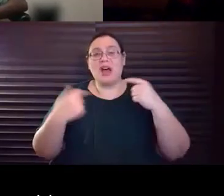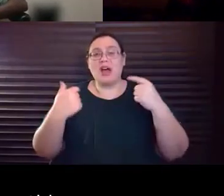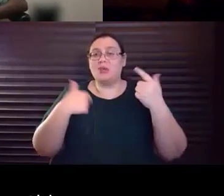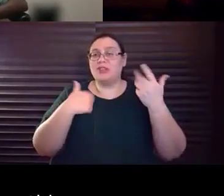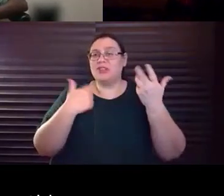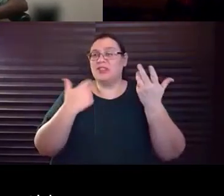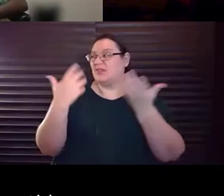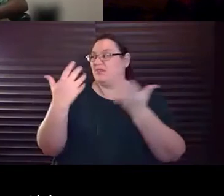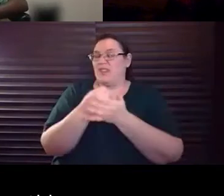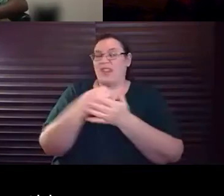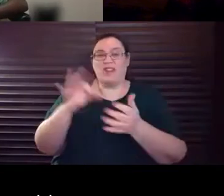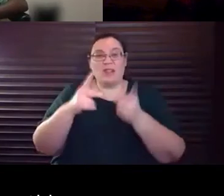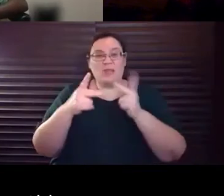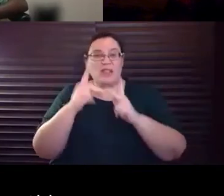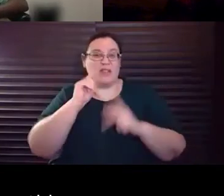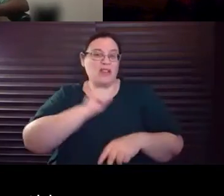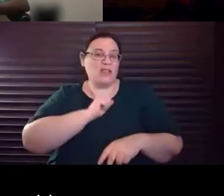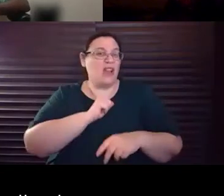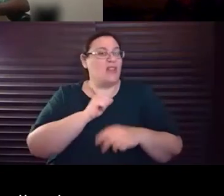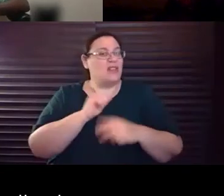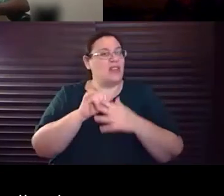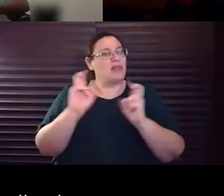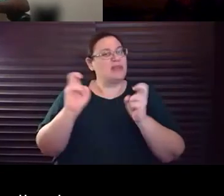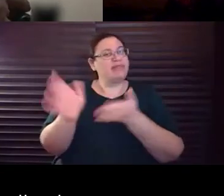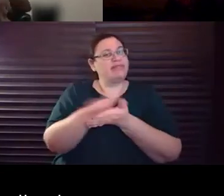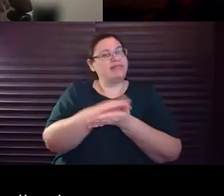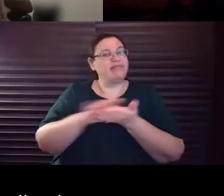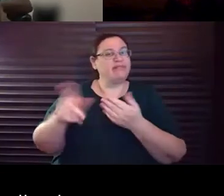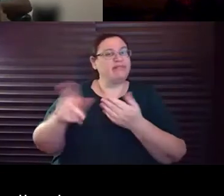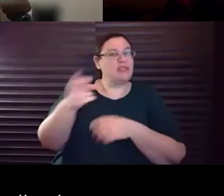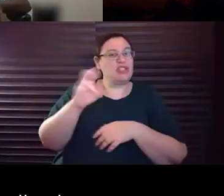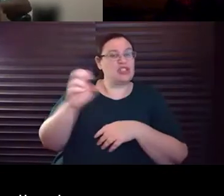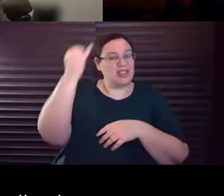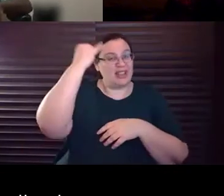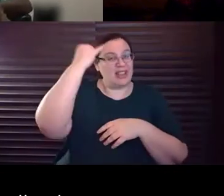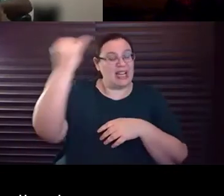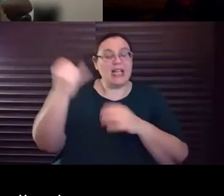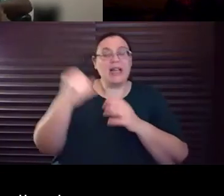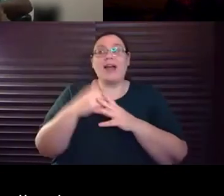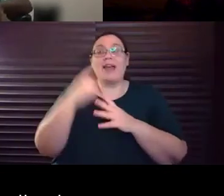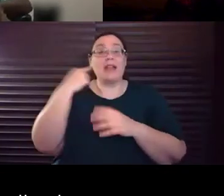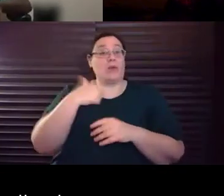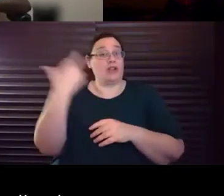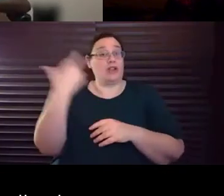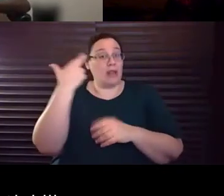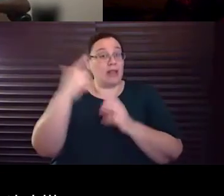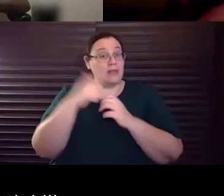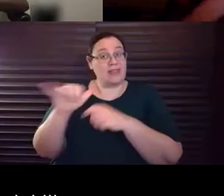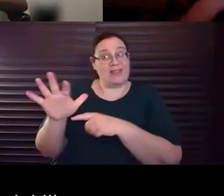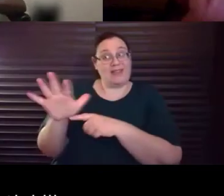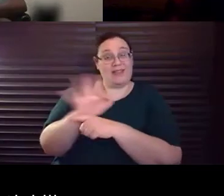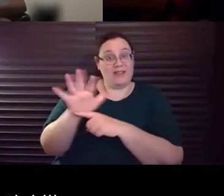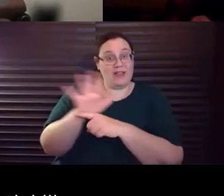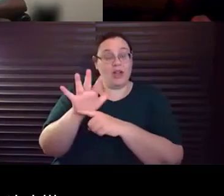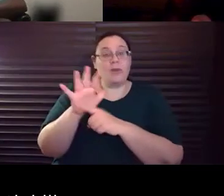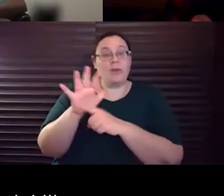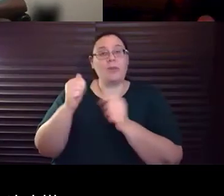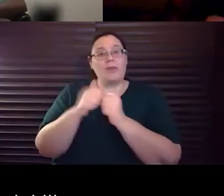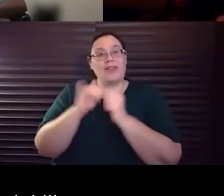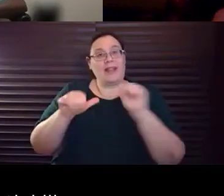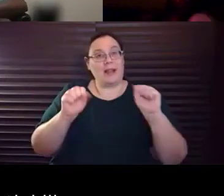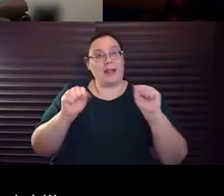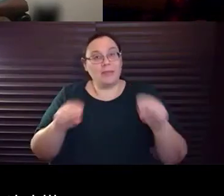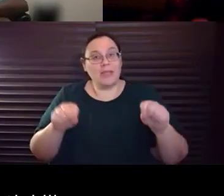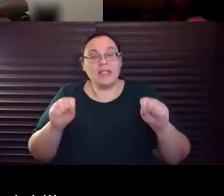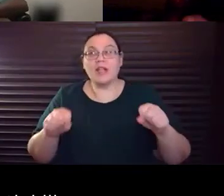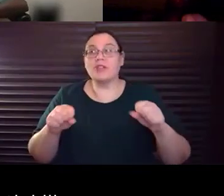and that there was something pure in that. I think we realized with the film that has the potential